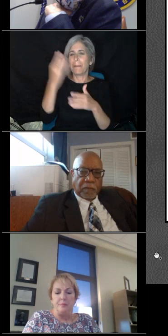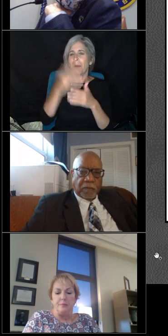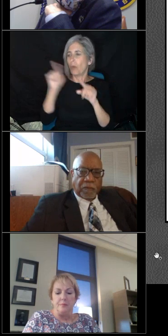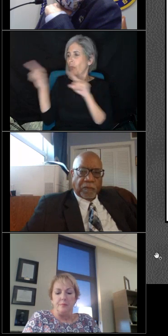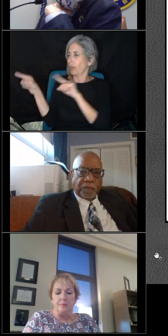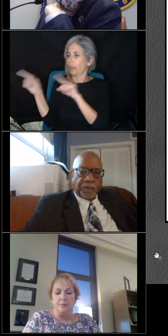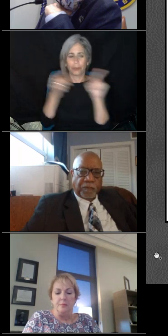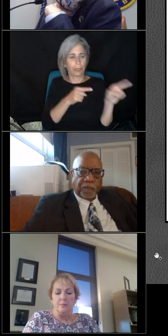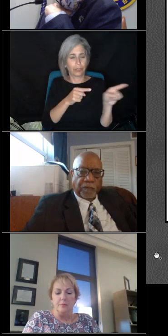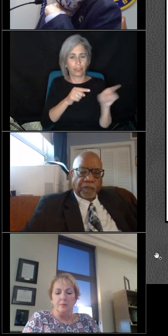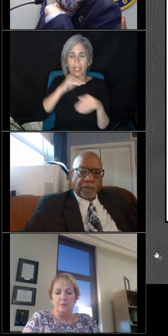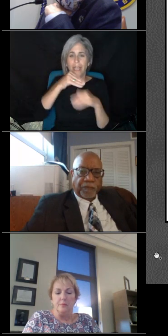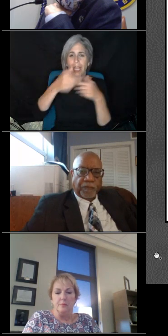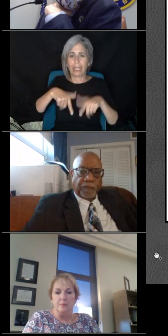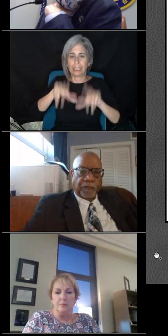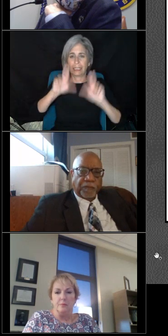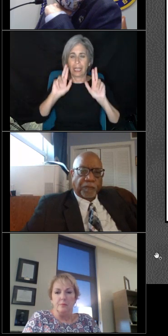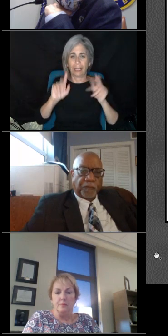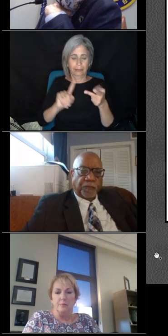slide.